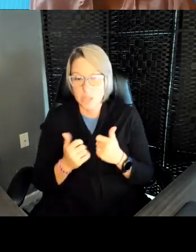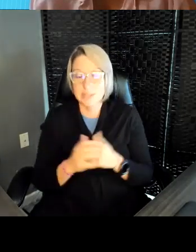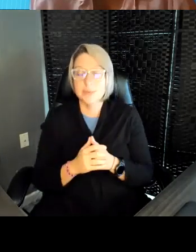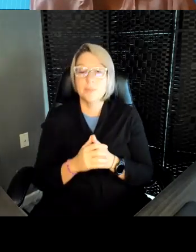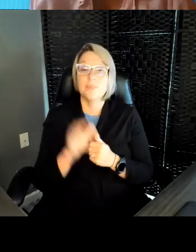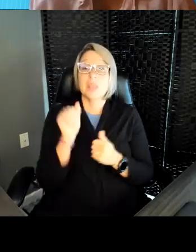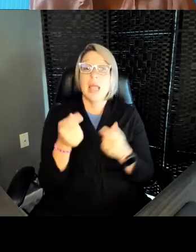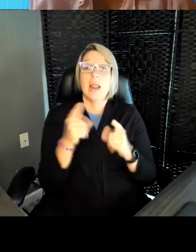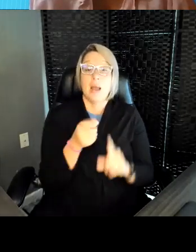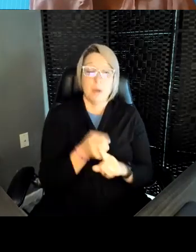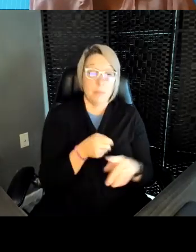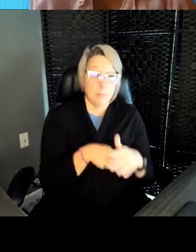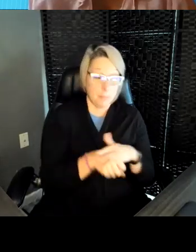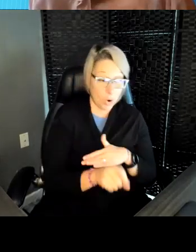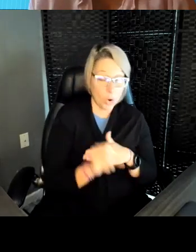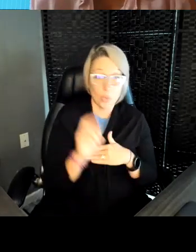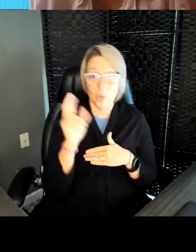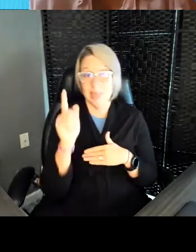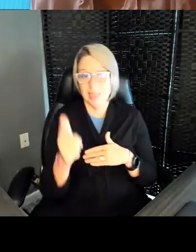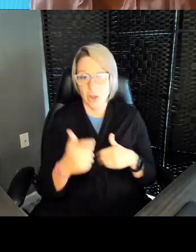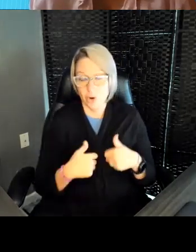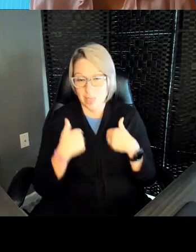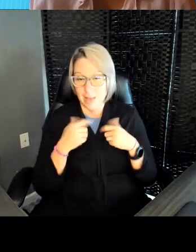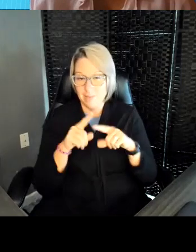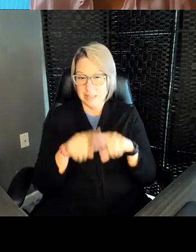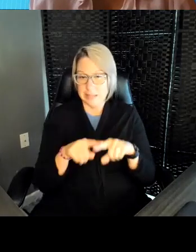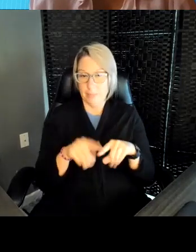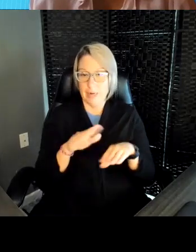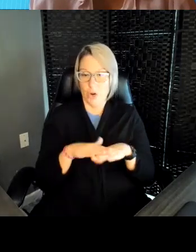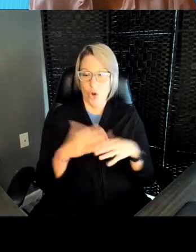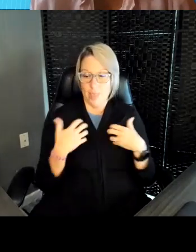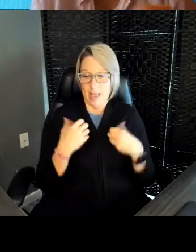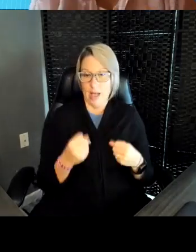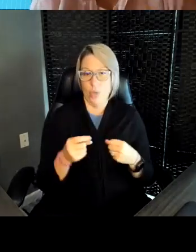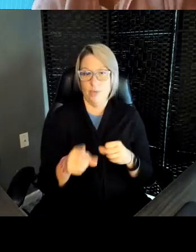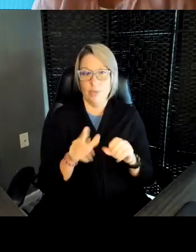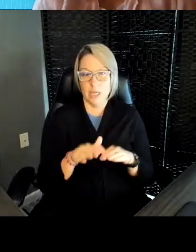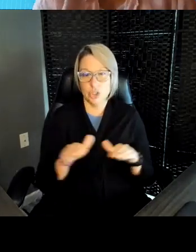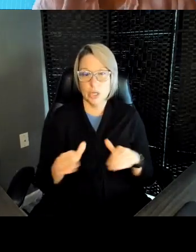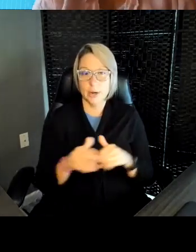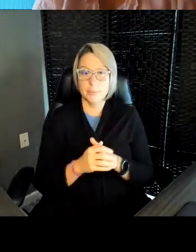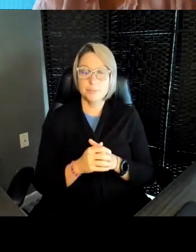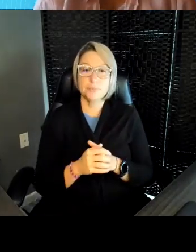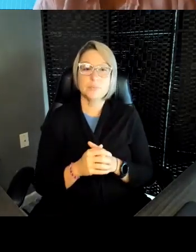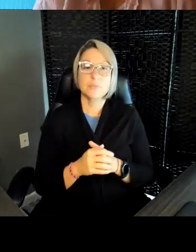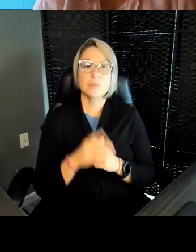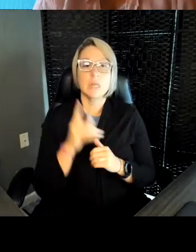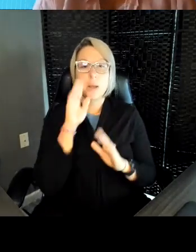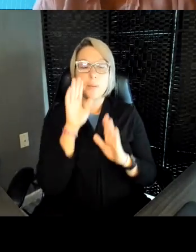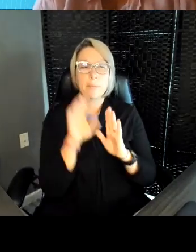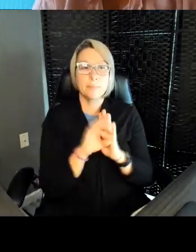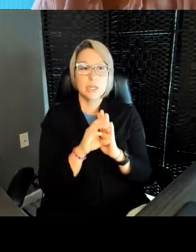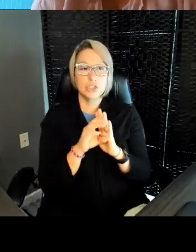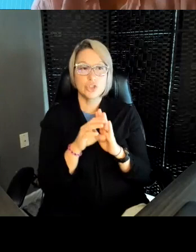on, depending on the health condition of the child. So these are all kind of perinatal concerns. And here's just a little picture of born